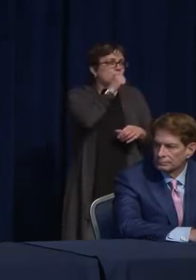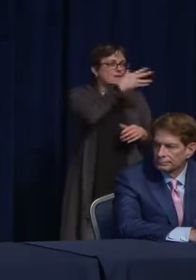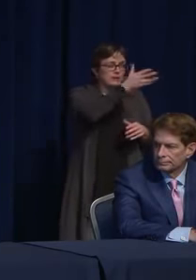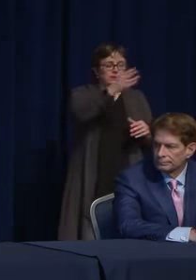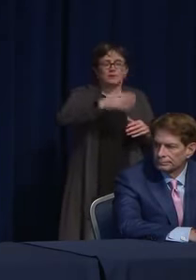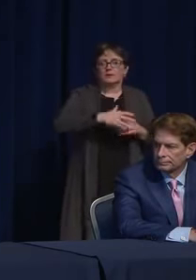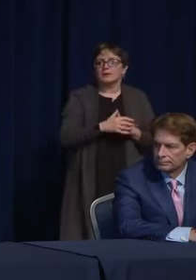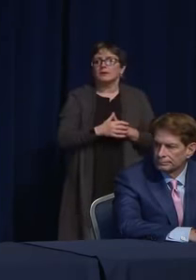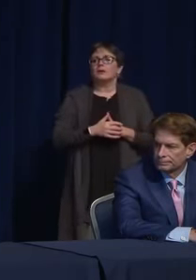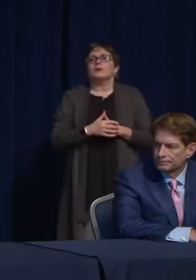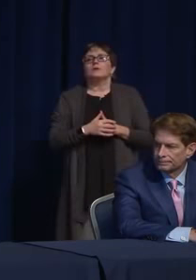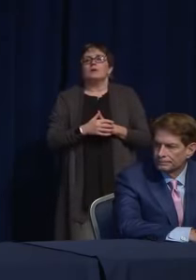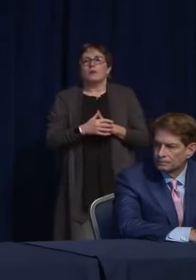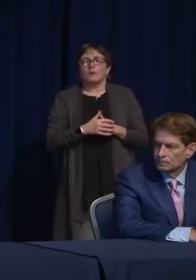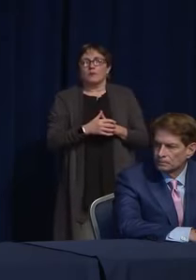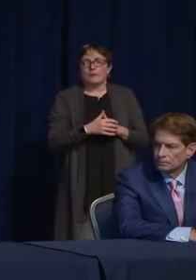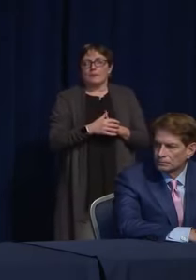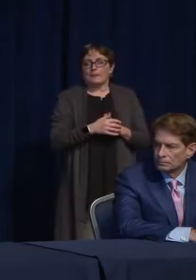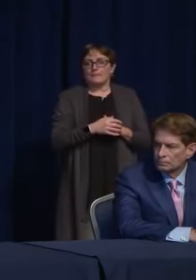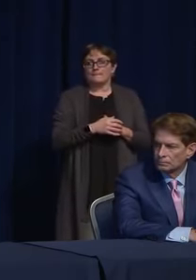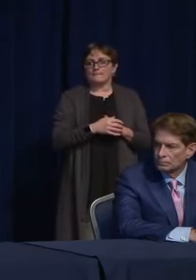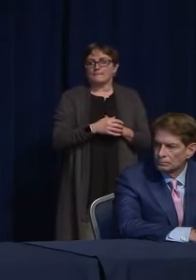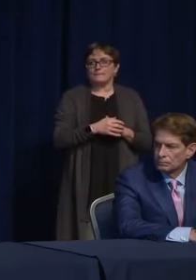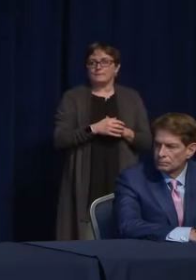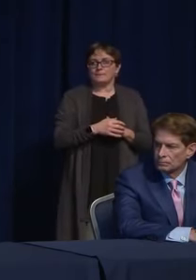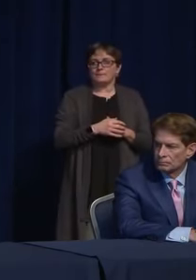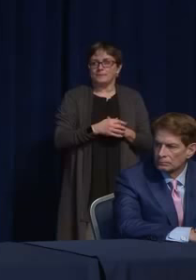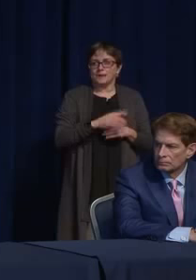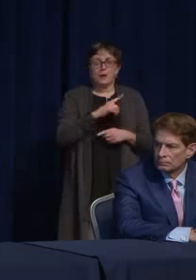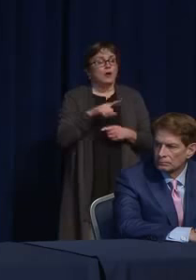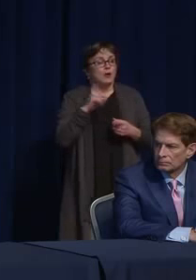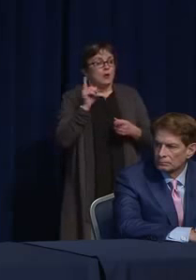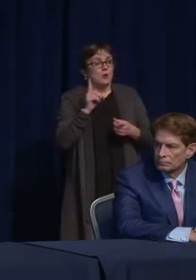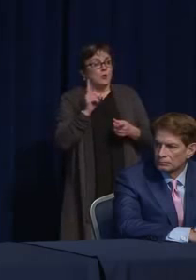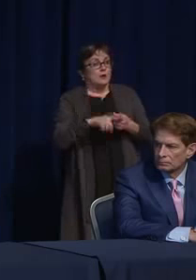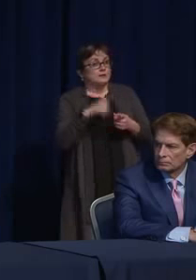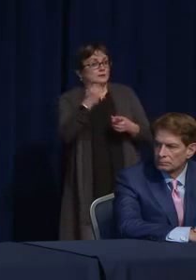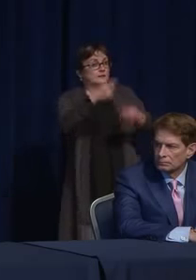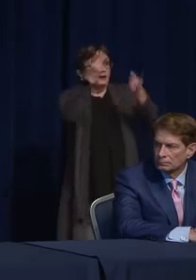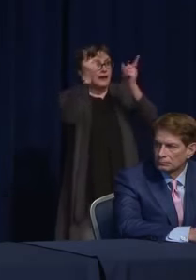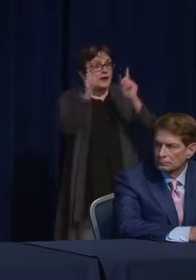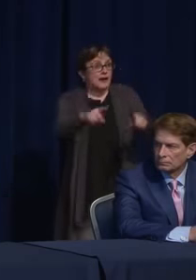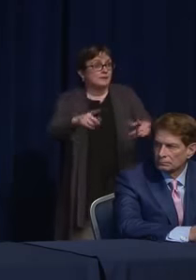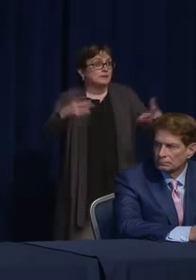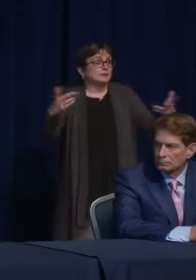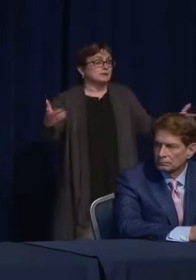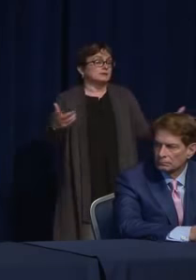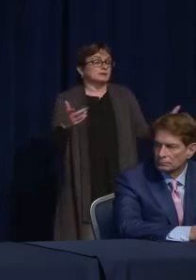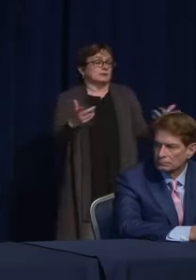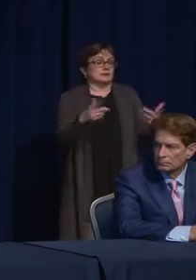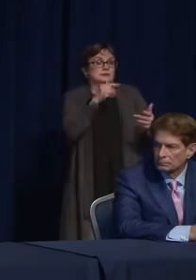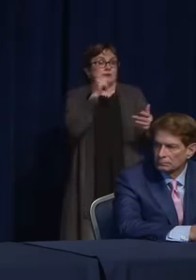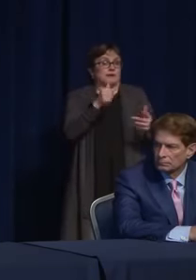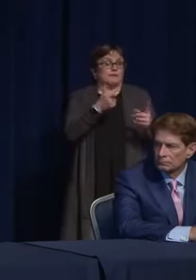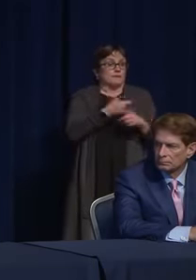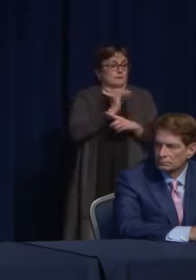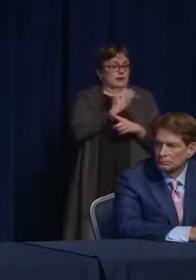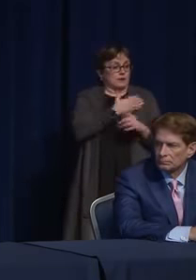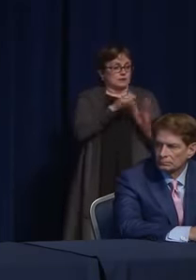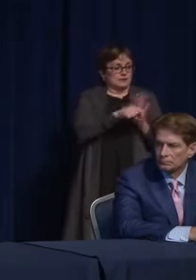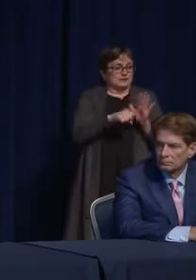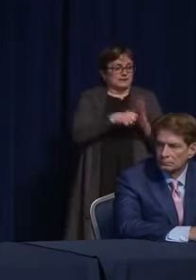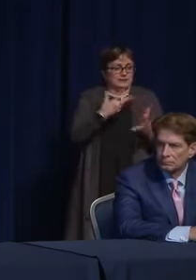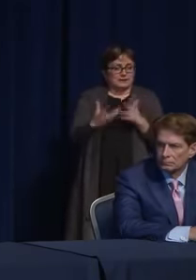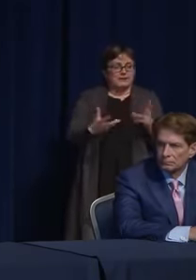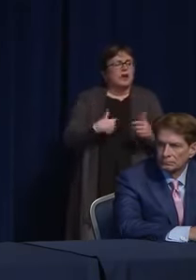it's overwhelmingly outside of the Department of Health. I think of the 318 today, 312 of them, of the